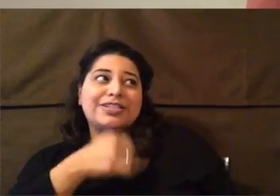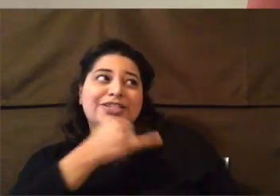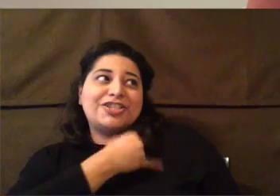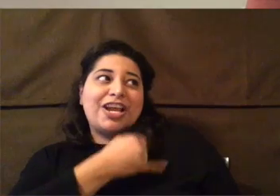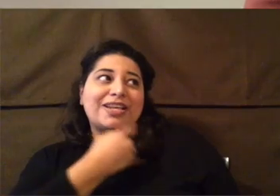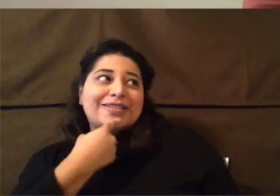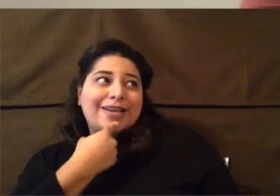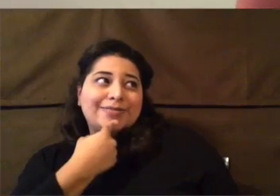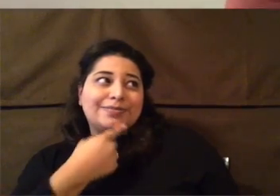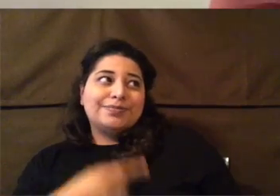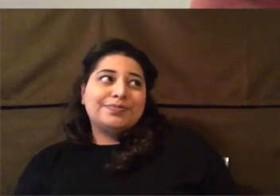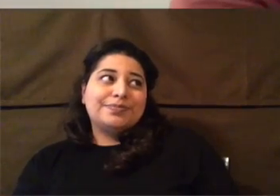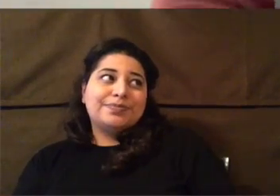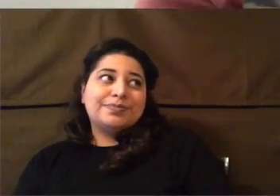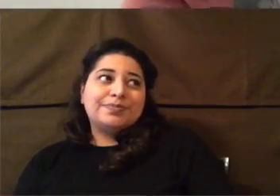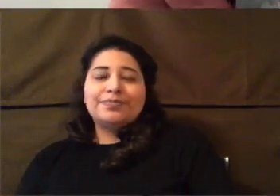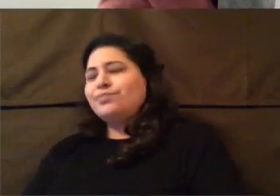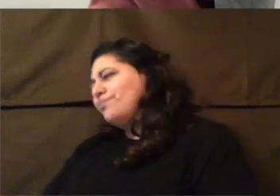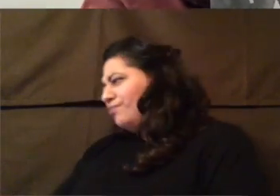Jack.